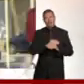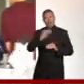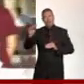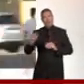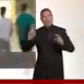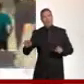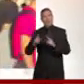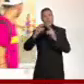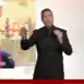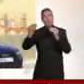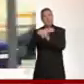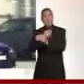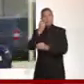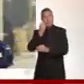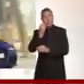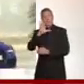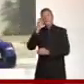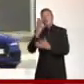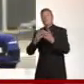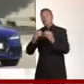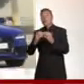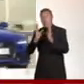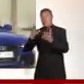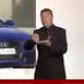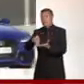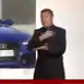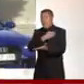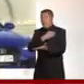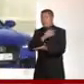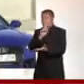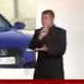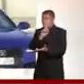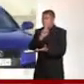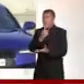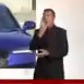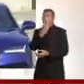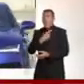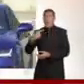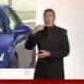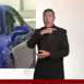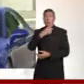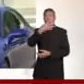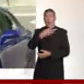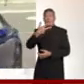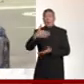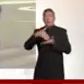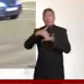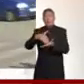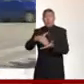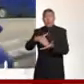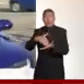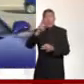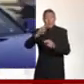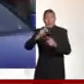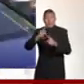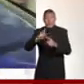with Paris Saint-Germain. The French club has been told it must pay, wait for this, the 198 million pound fee